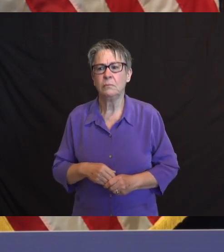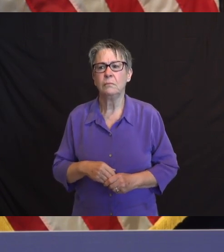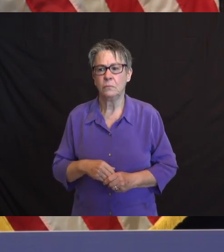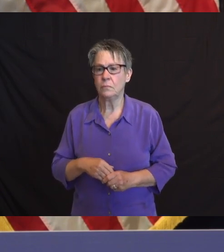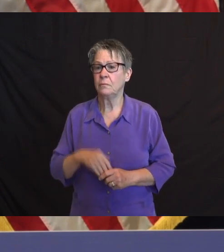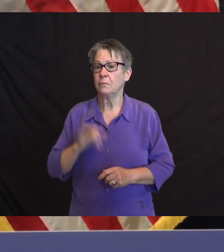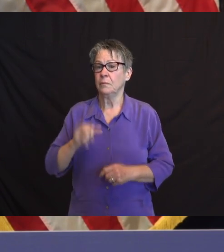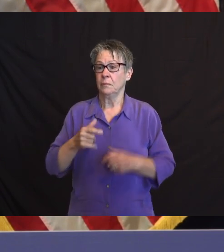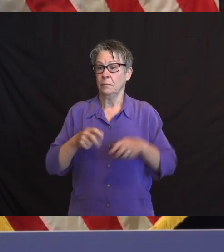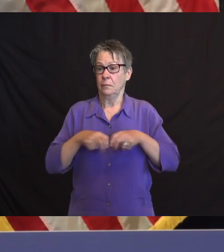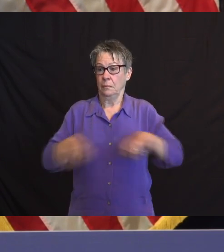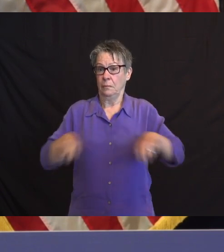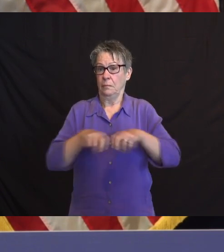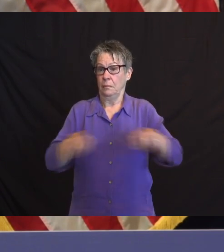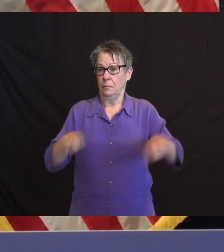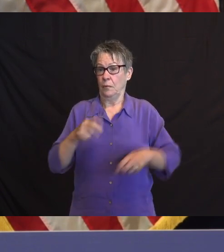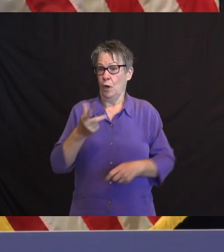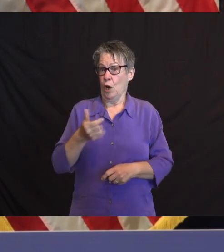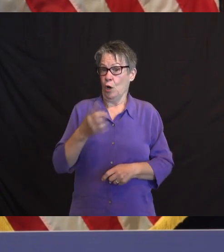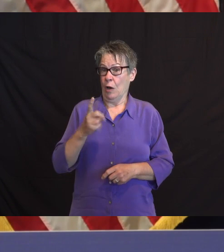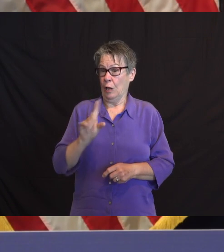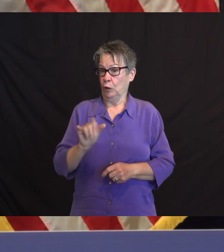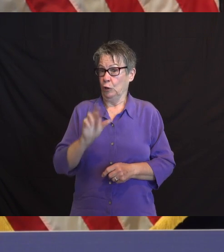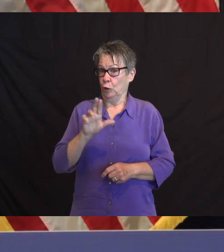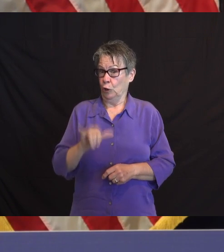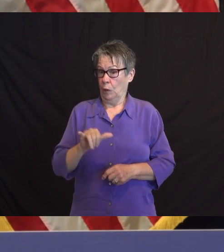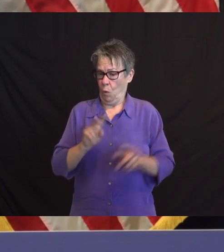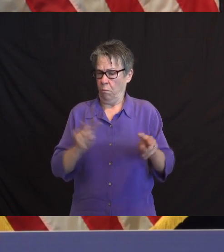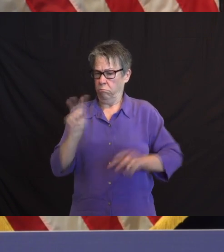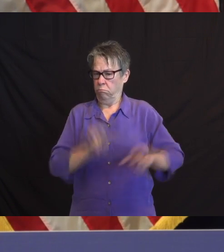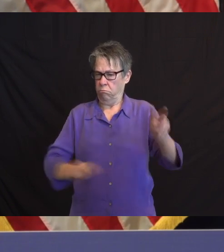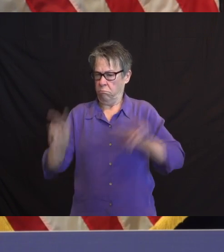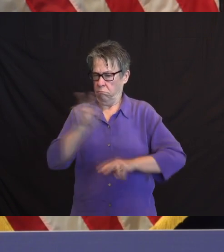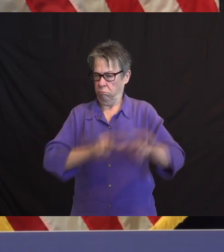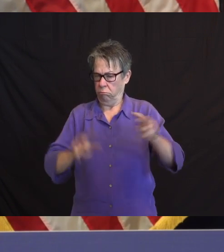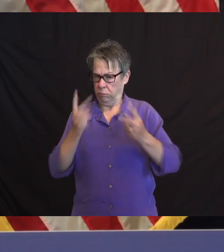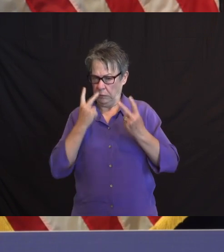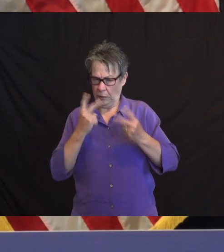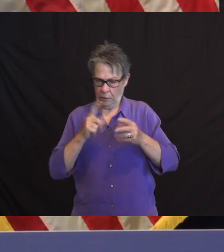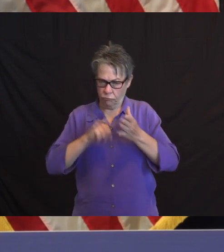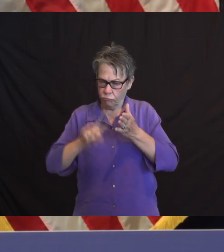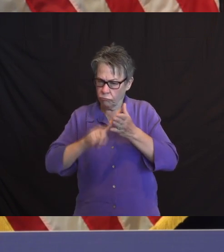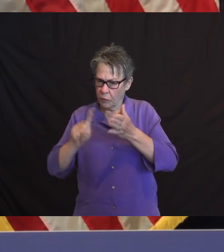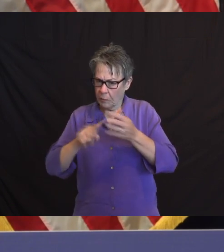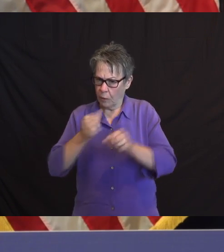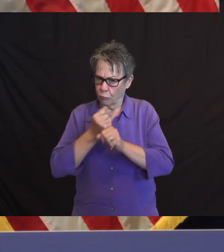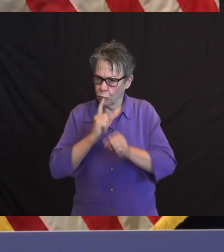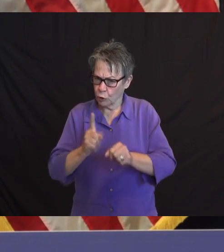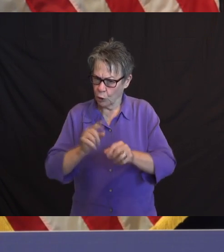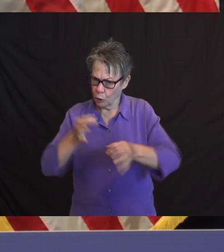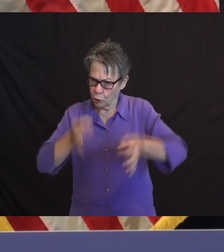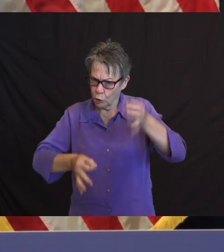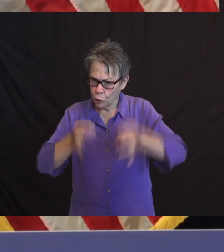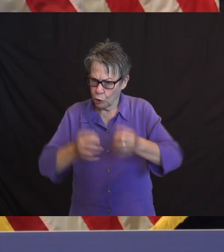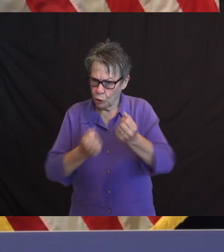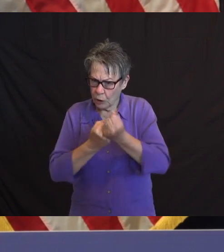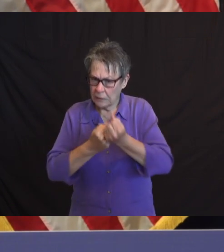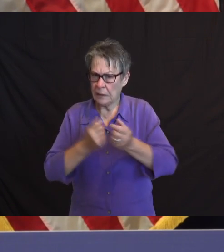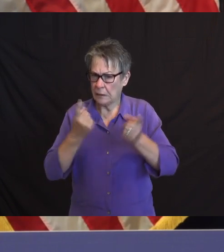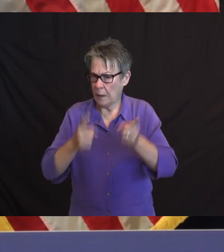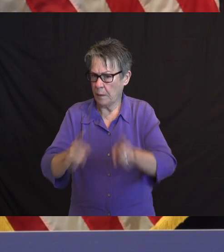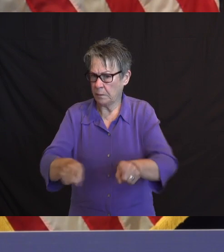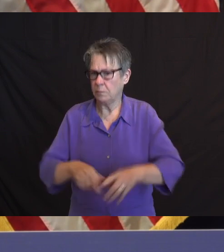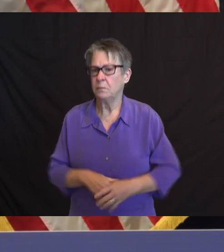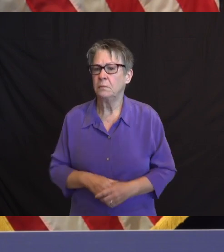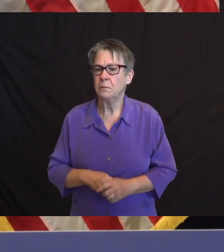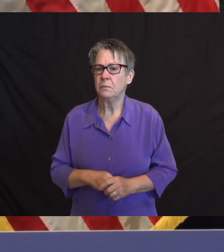As I noted, the First Lady, our son Josh, and I had the opportunity to join two of the protests which took place to